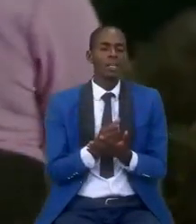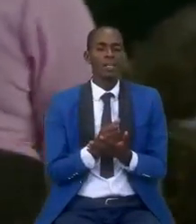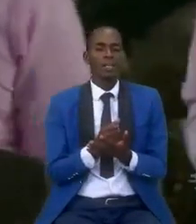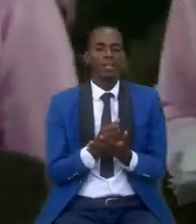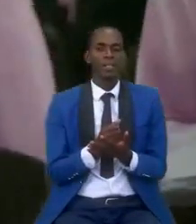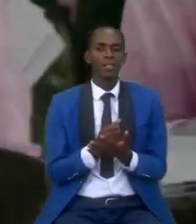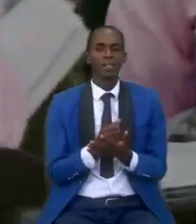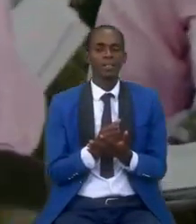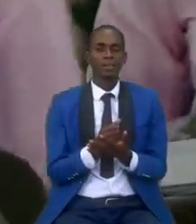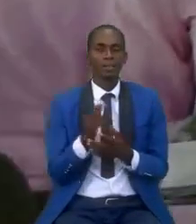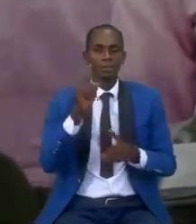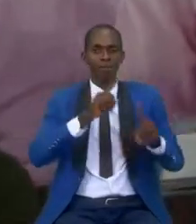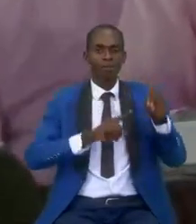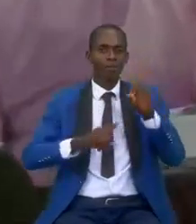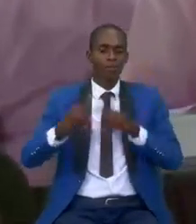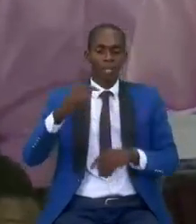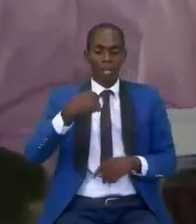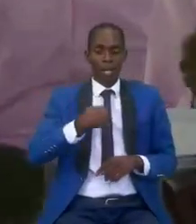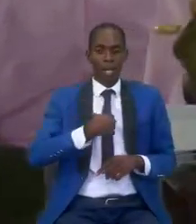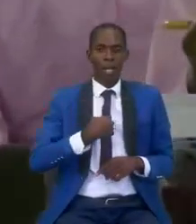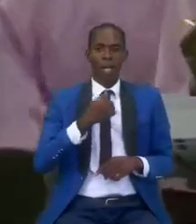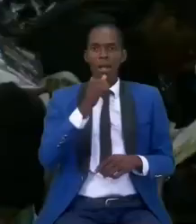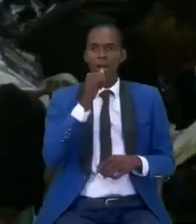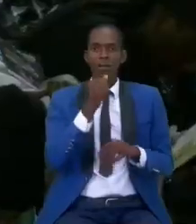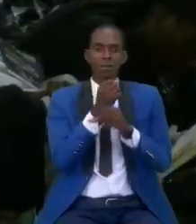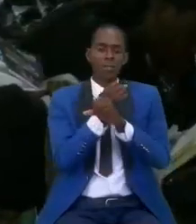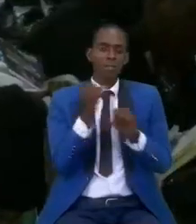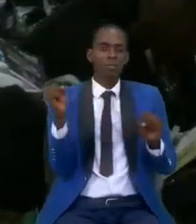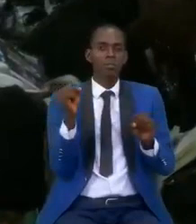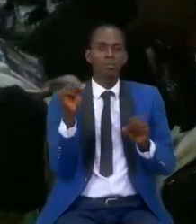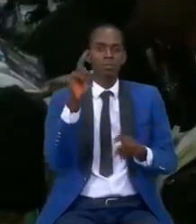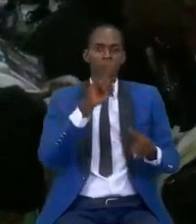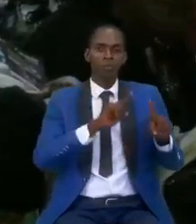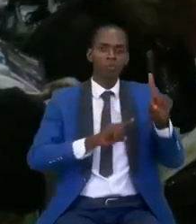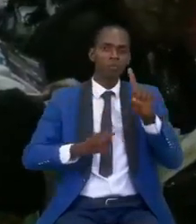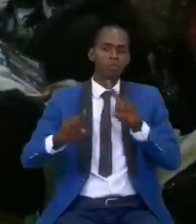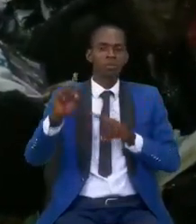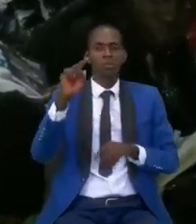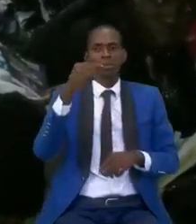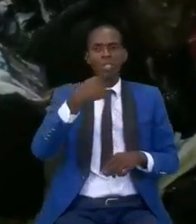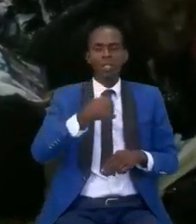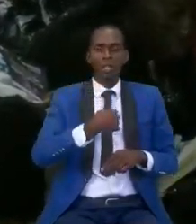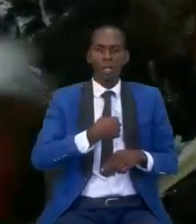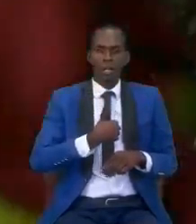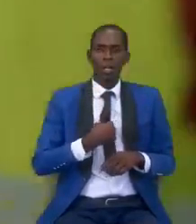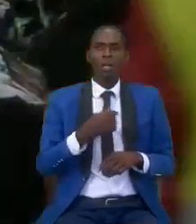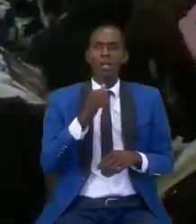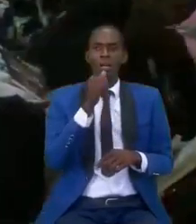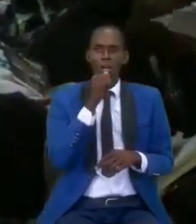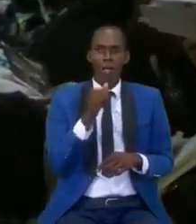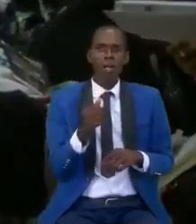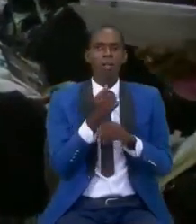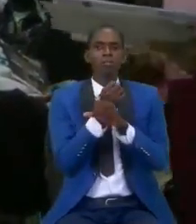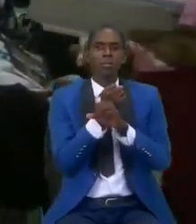Say that aloud. I am saved. The Lord confirm it for you in